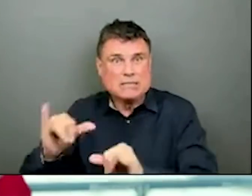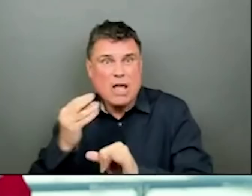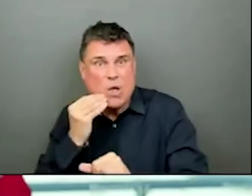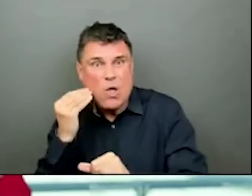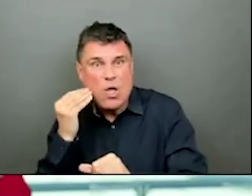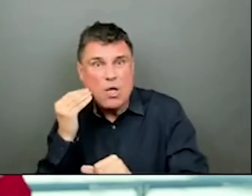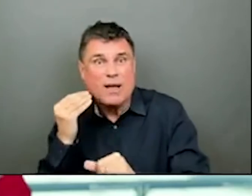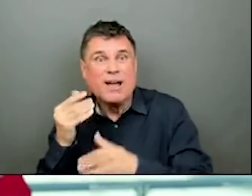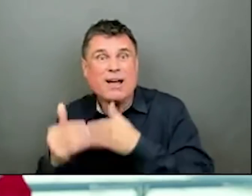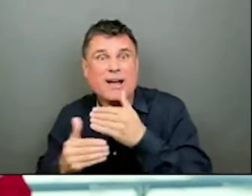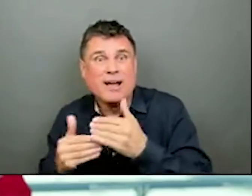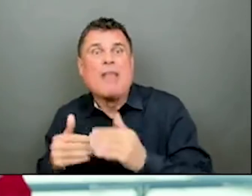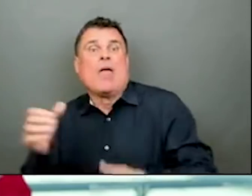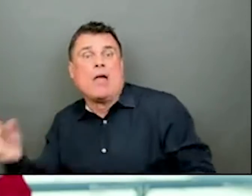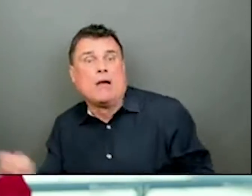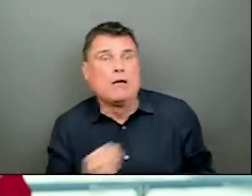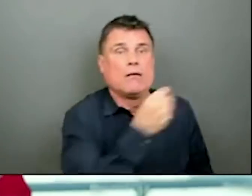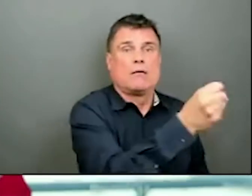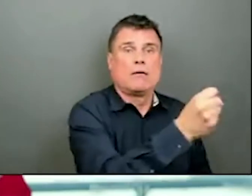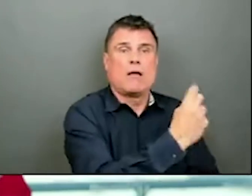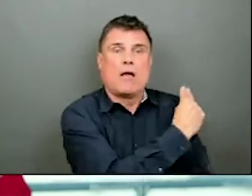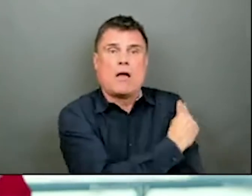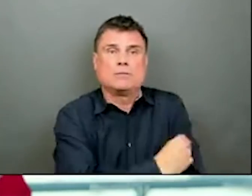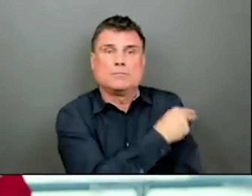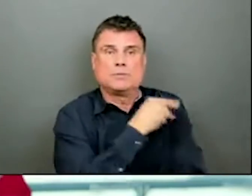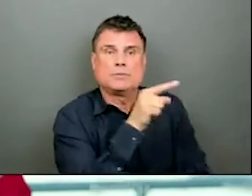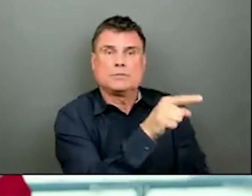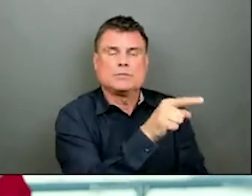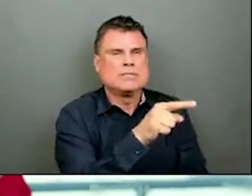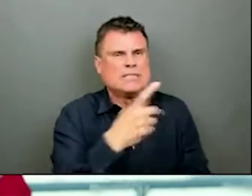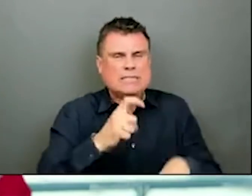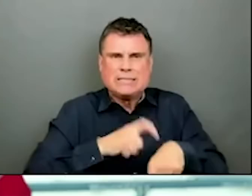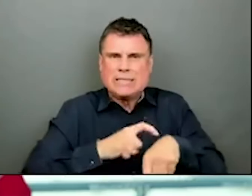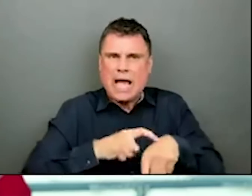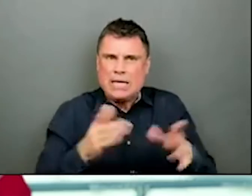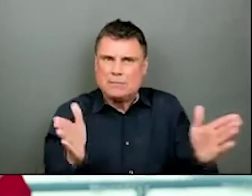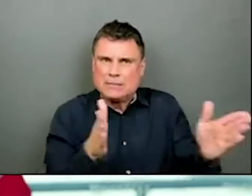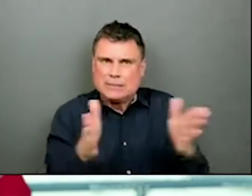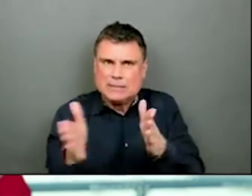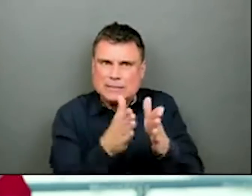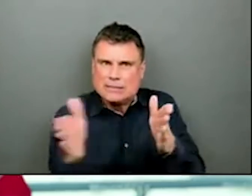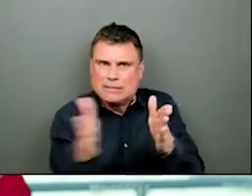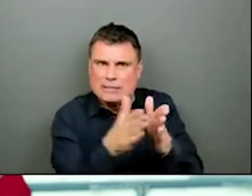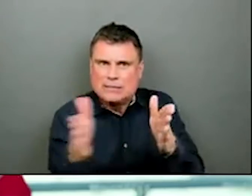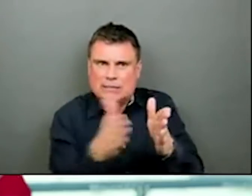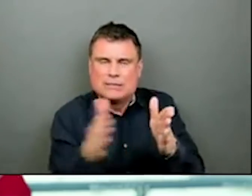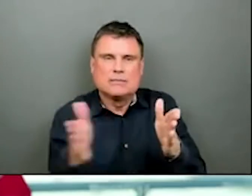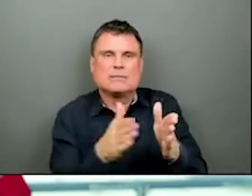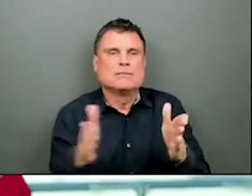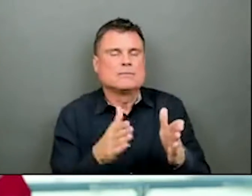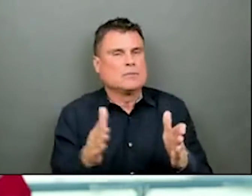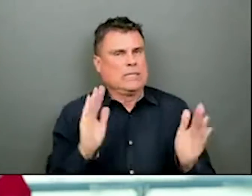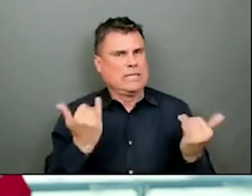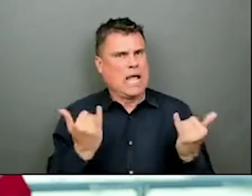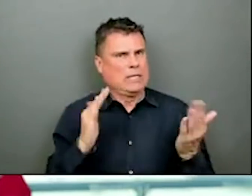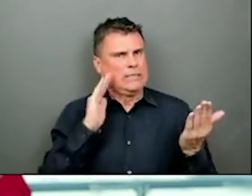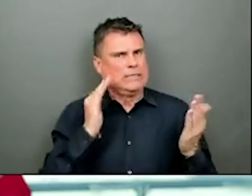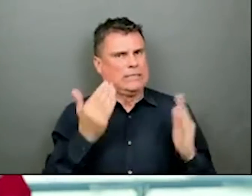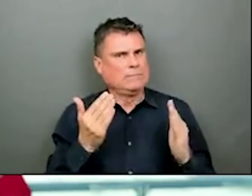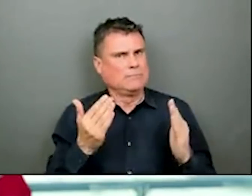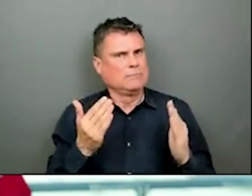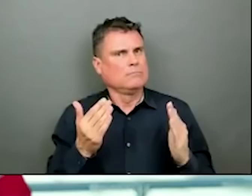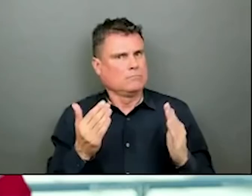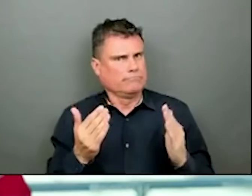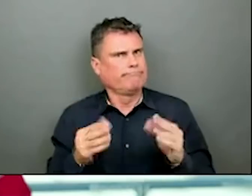what we are seeing is that that time is a little bit compressed now. It seems that transmission